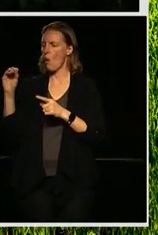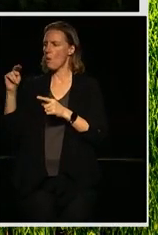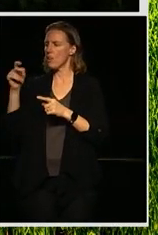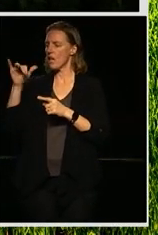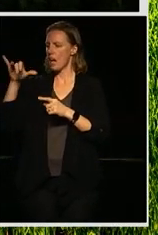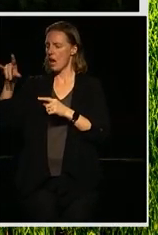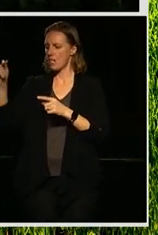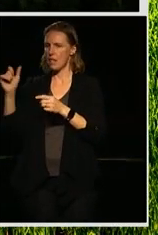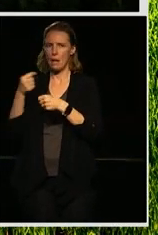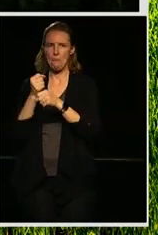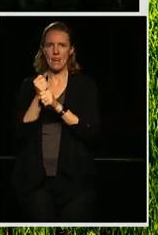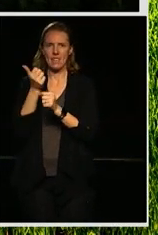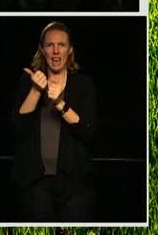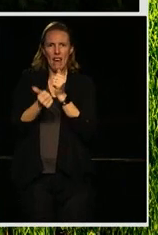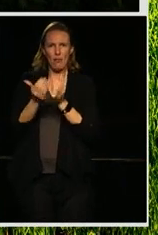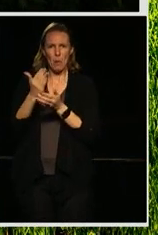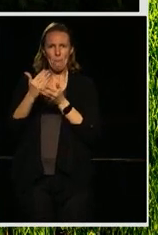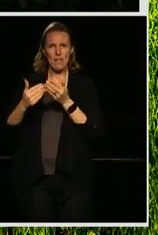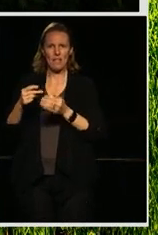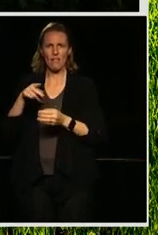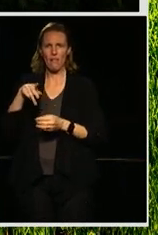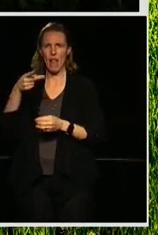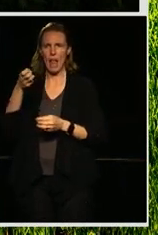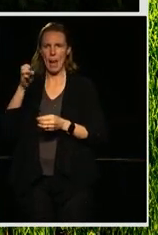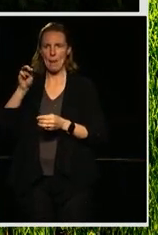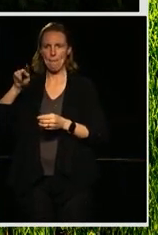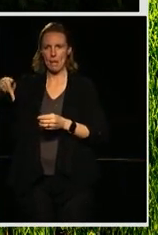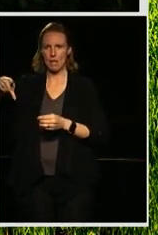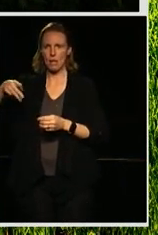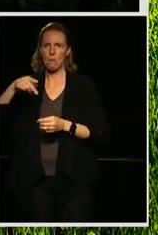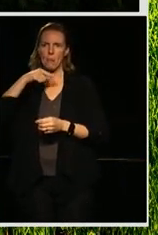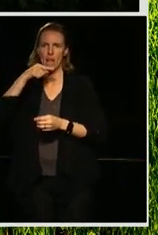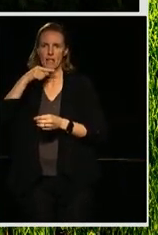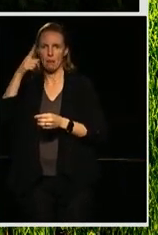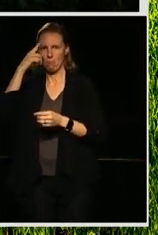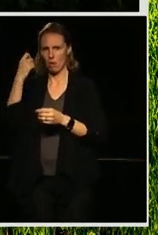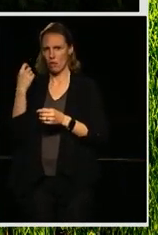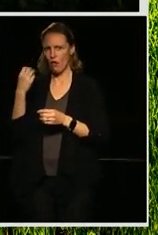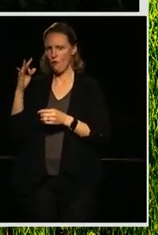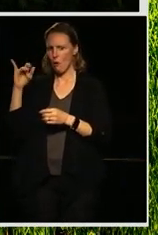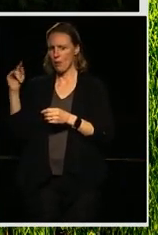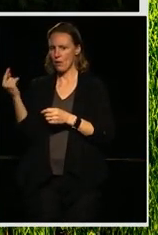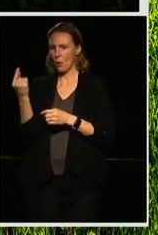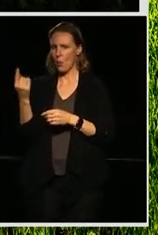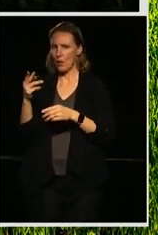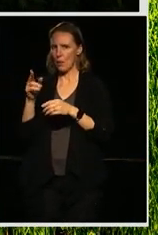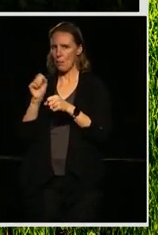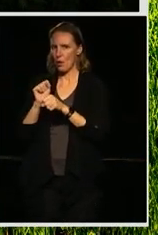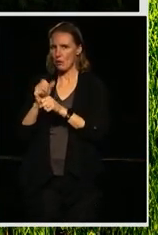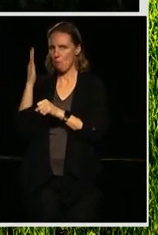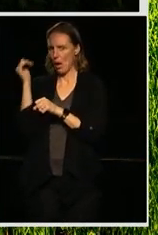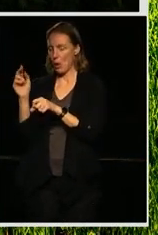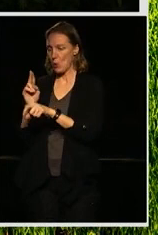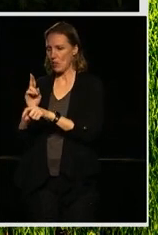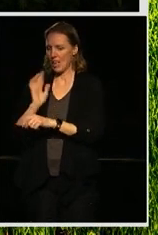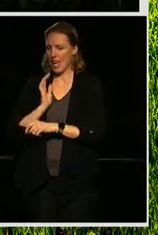piece of hemp plastic in the United States because the formulation only works by using our sawdust.